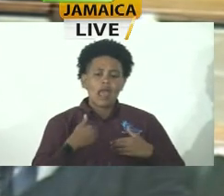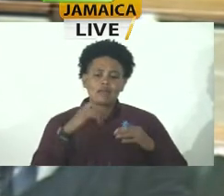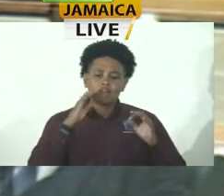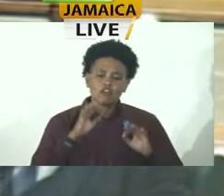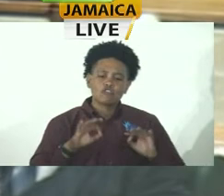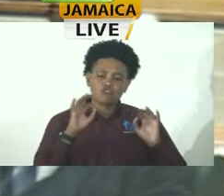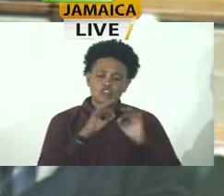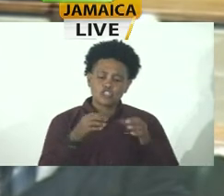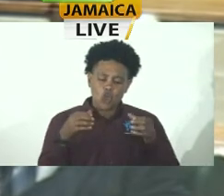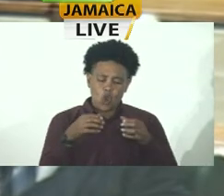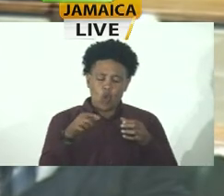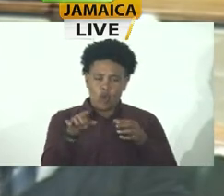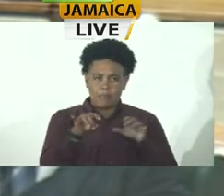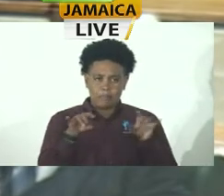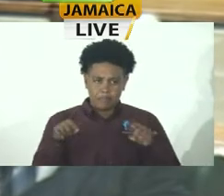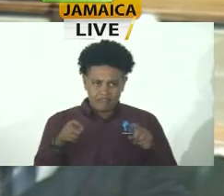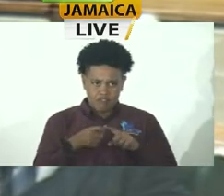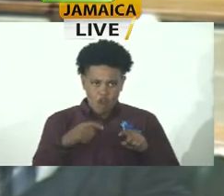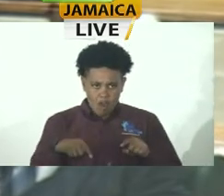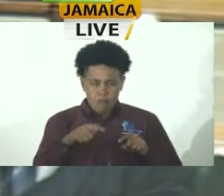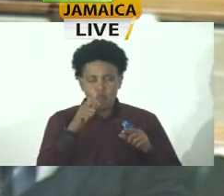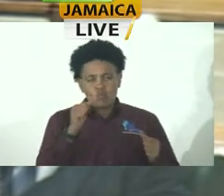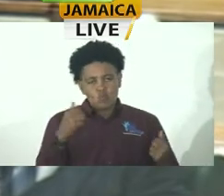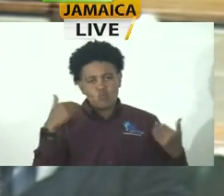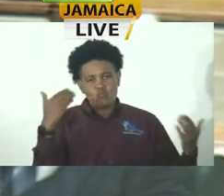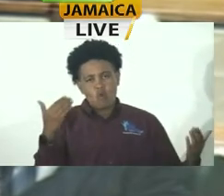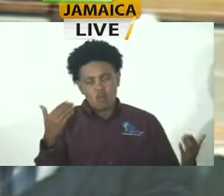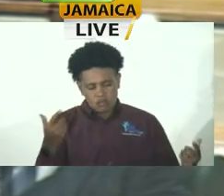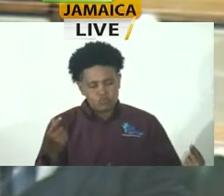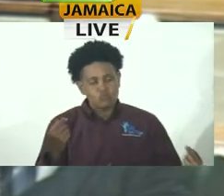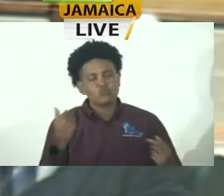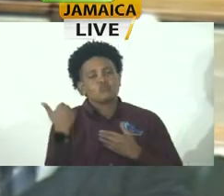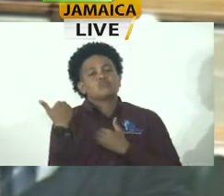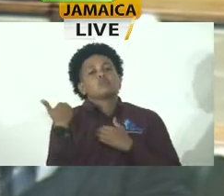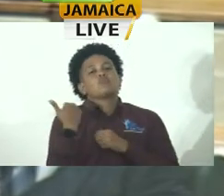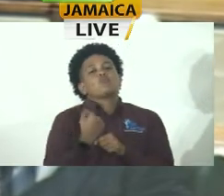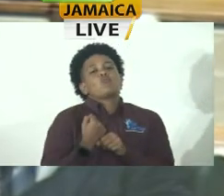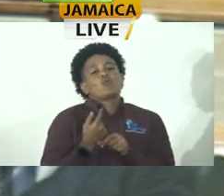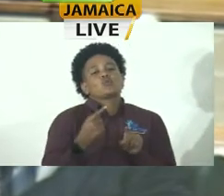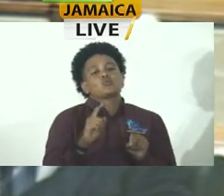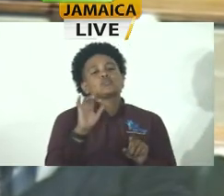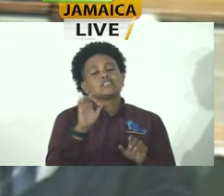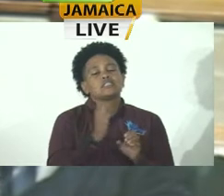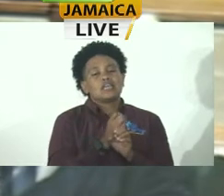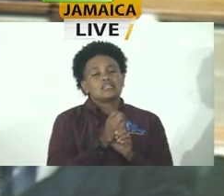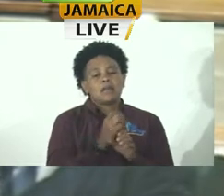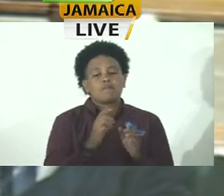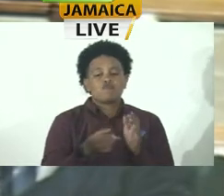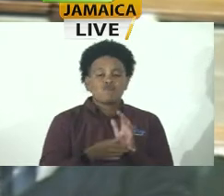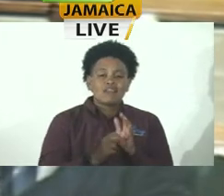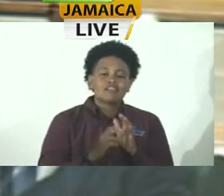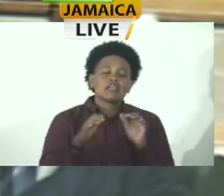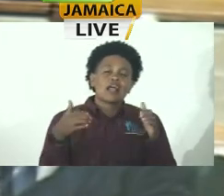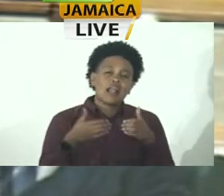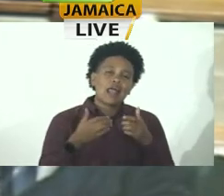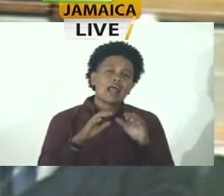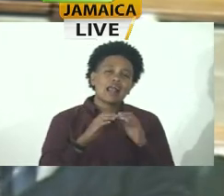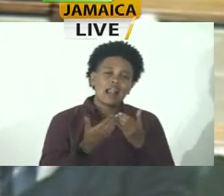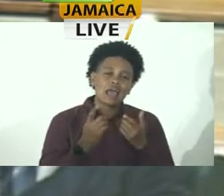core that could carry the revision classes and the face-to-face